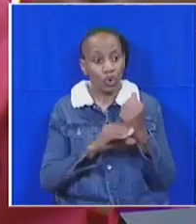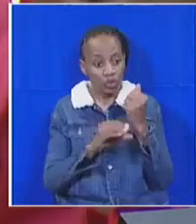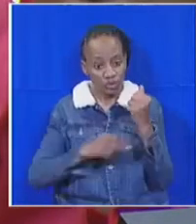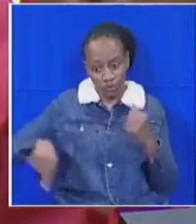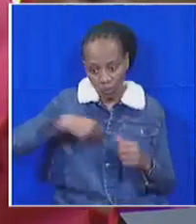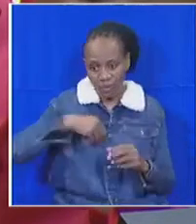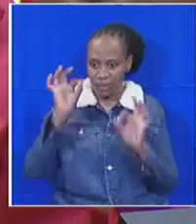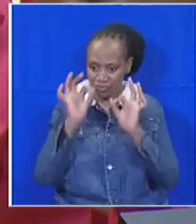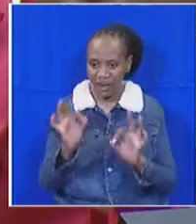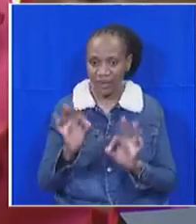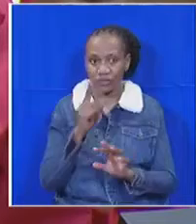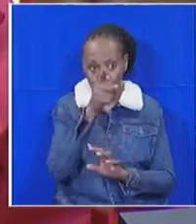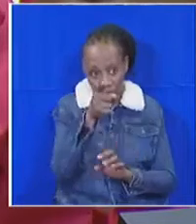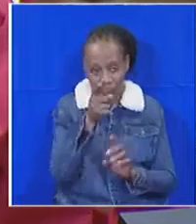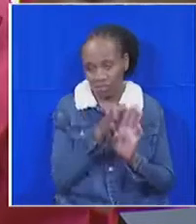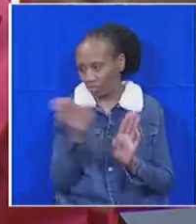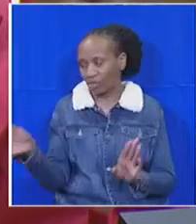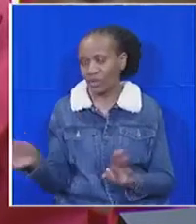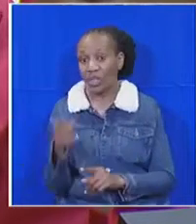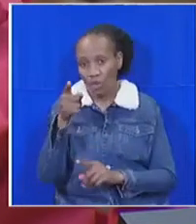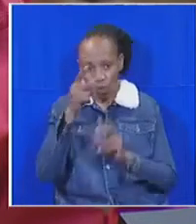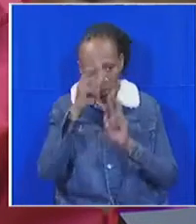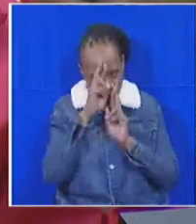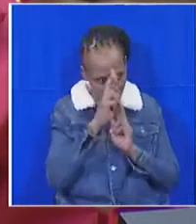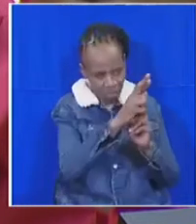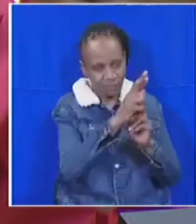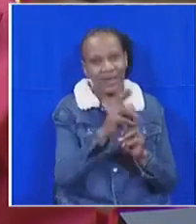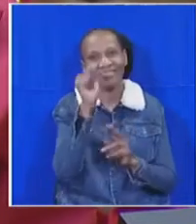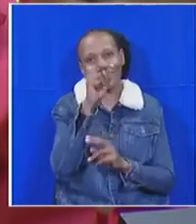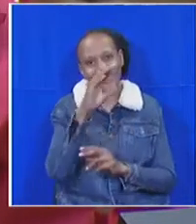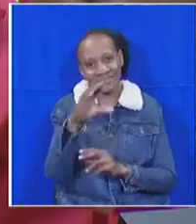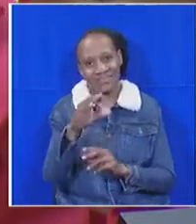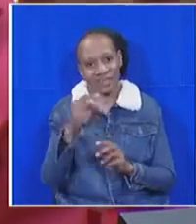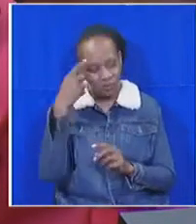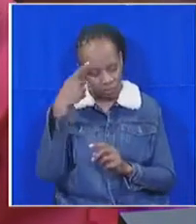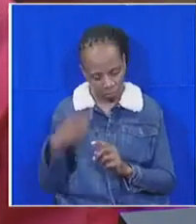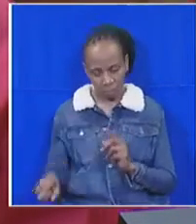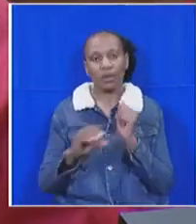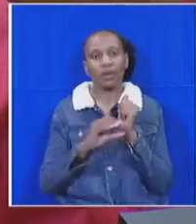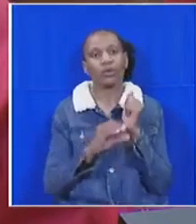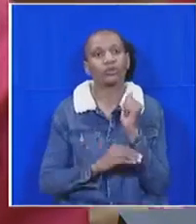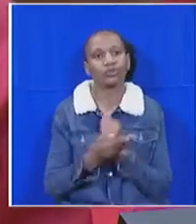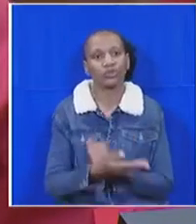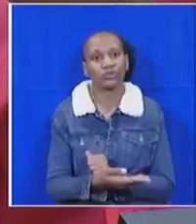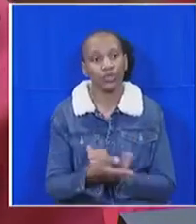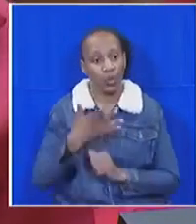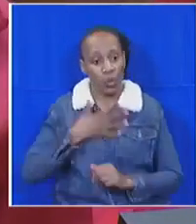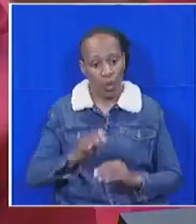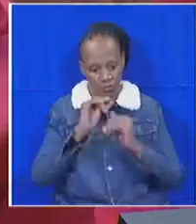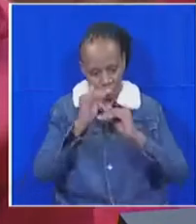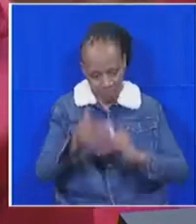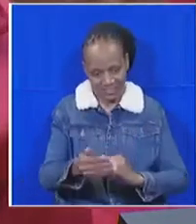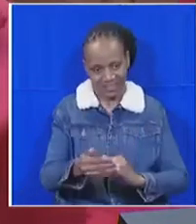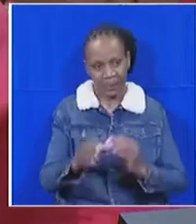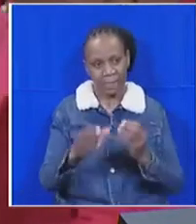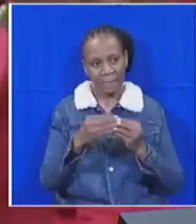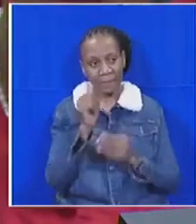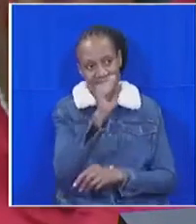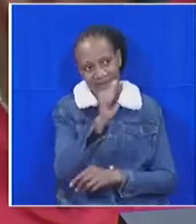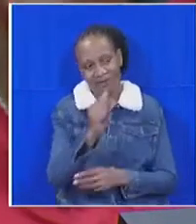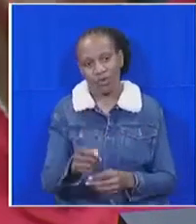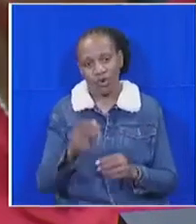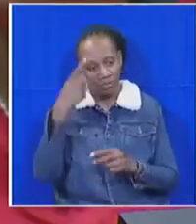right. But because you are more loyal to the party than the Constitution, you rather defend your member than the Constitution of the Republic of